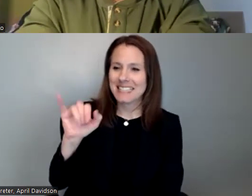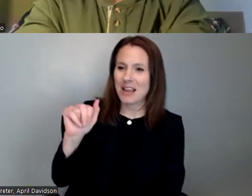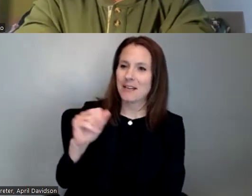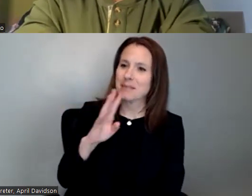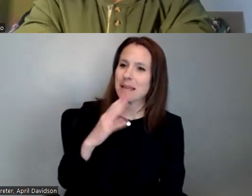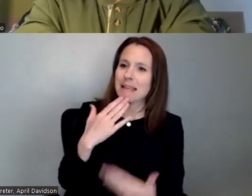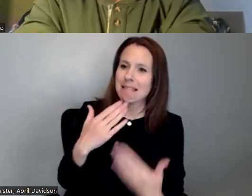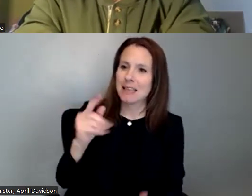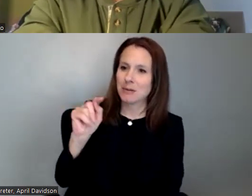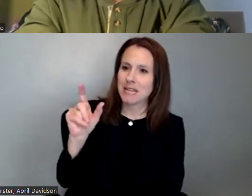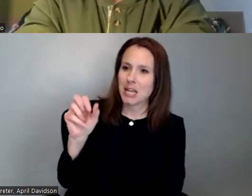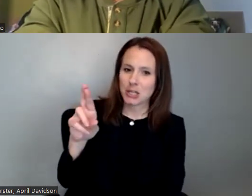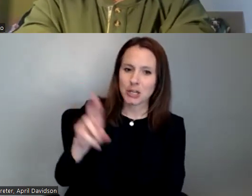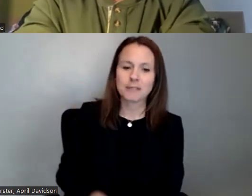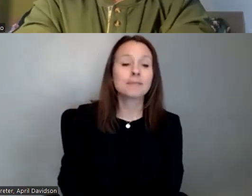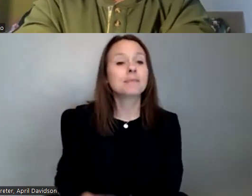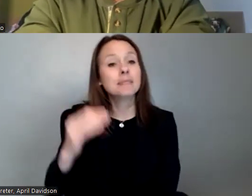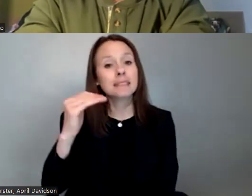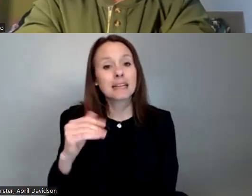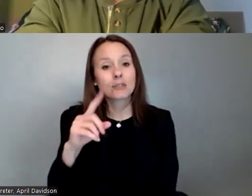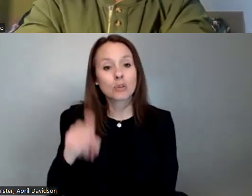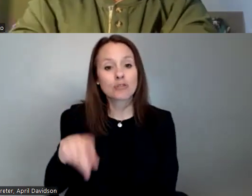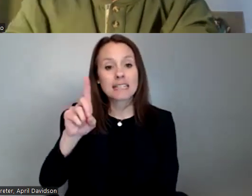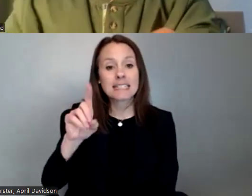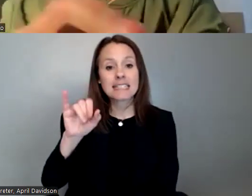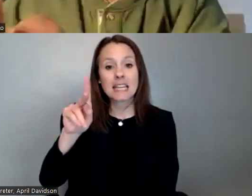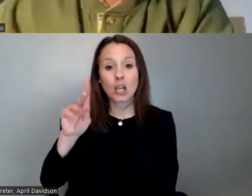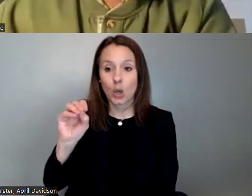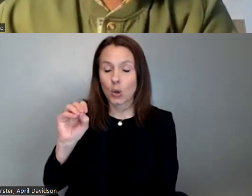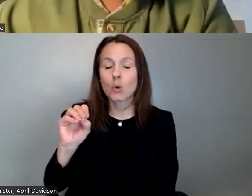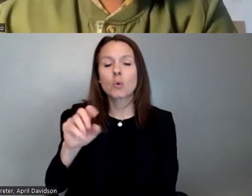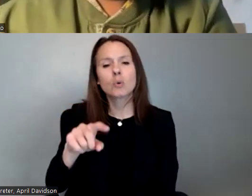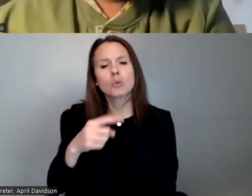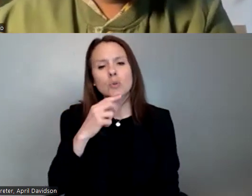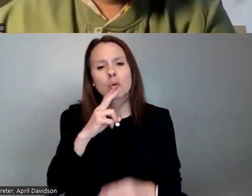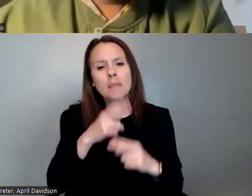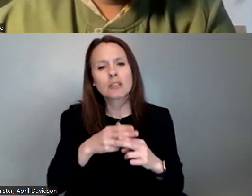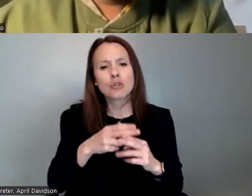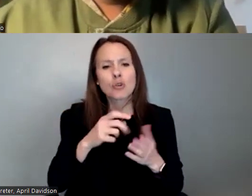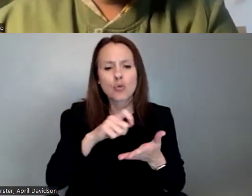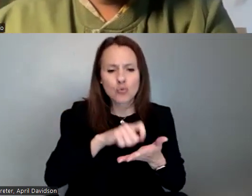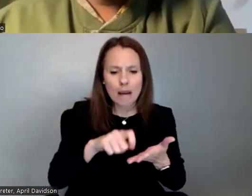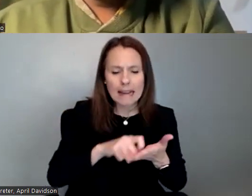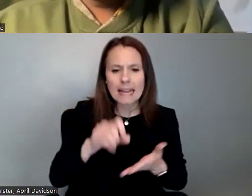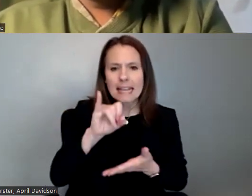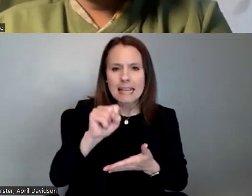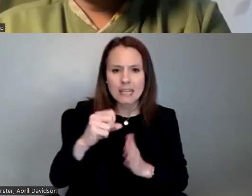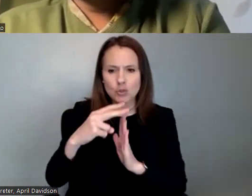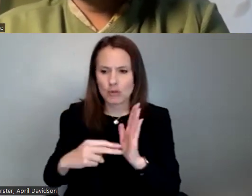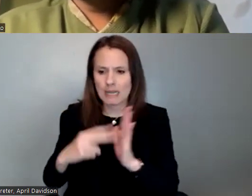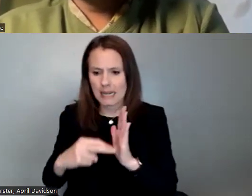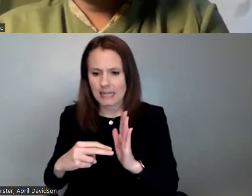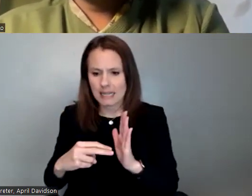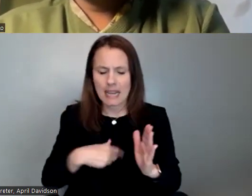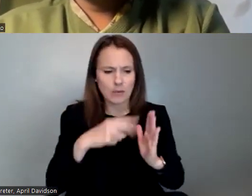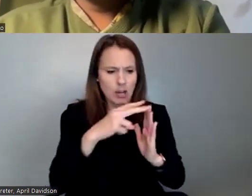Thank you, Tyler. Our next question is for Deco. It says, you mentioned that writing is reading and we are reading the voice